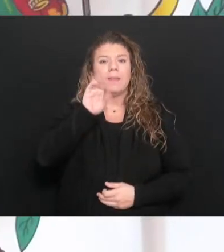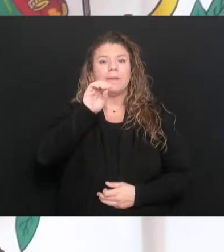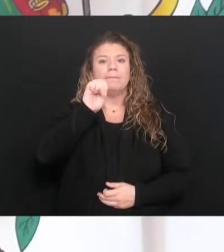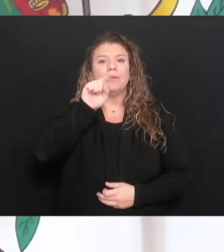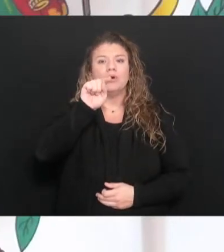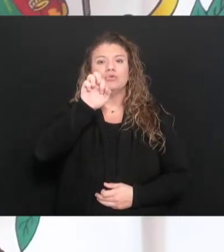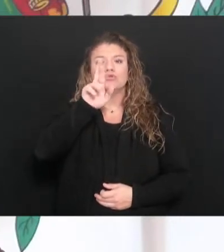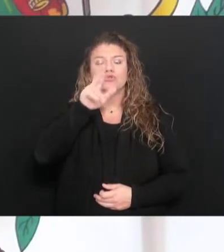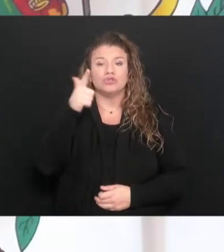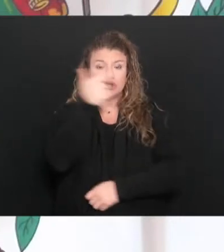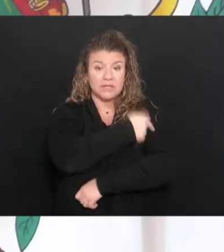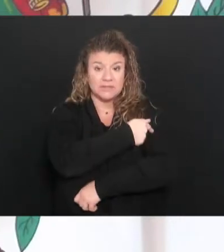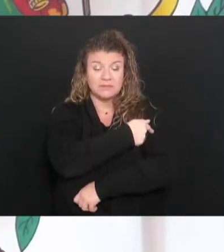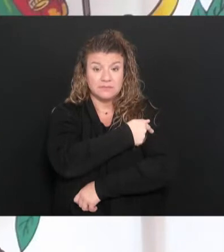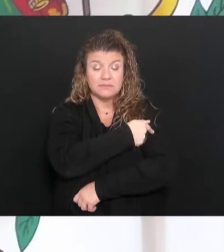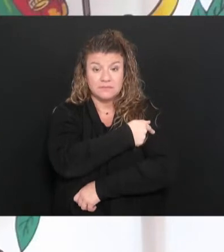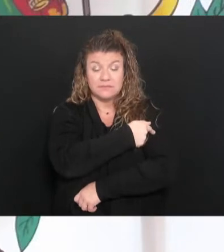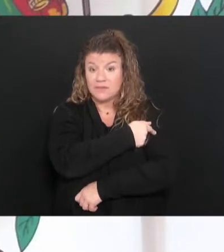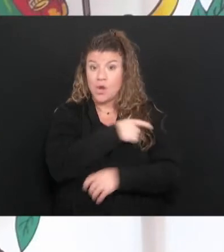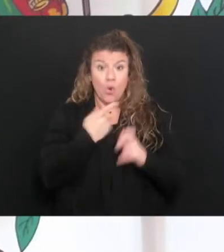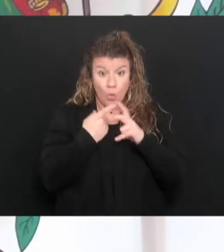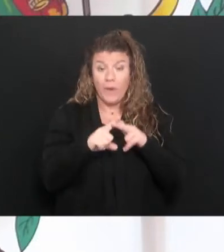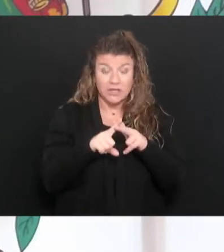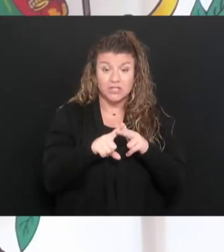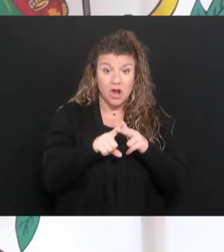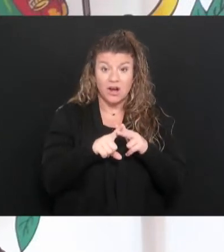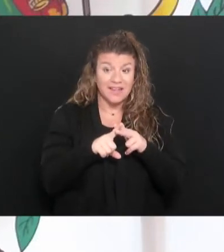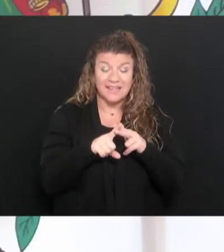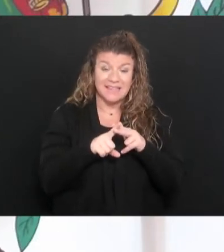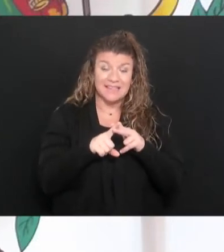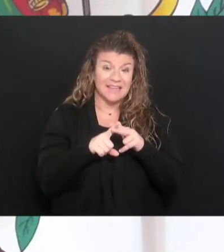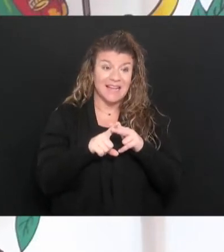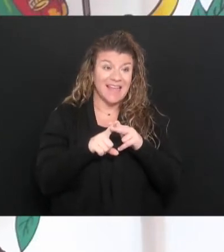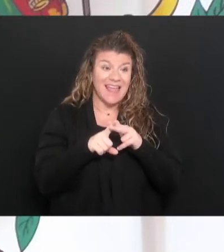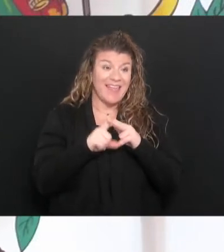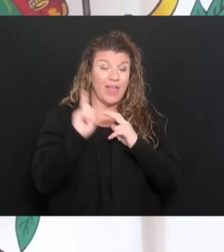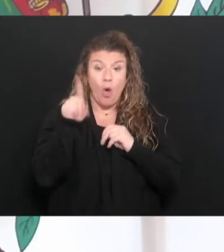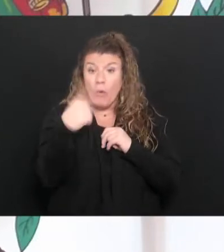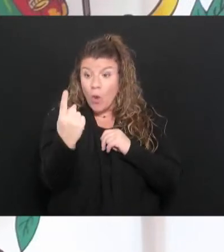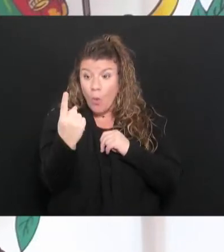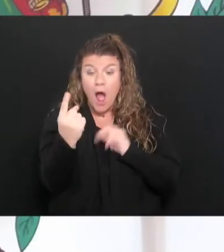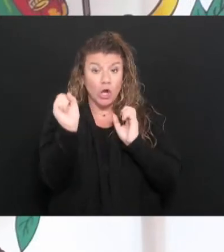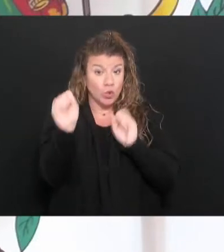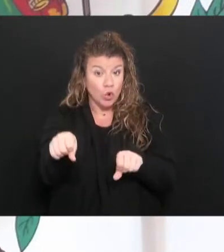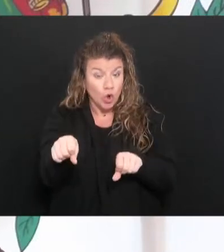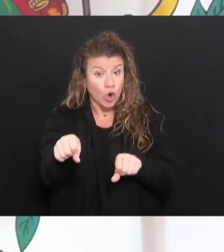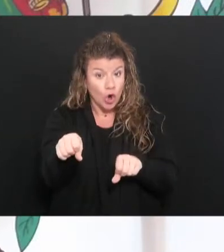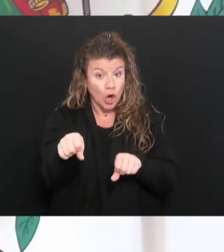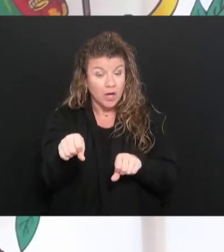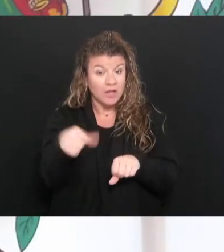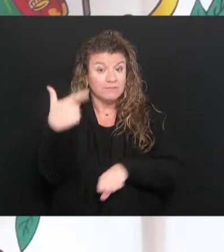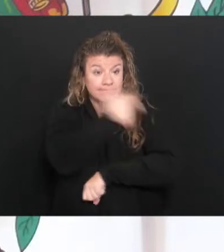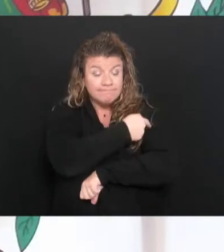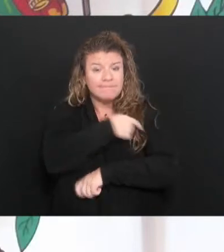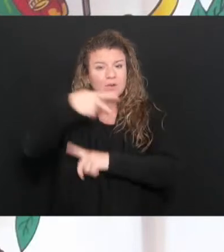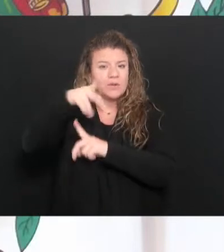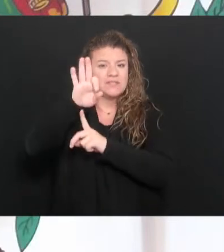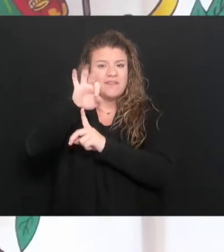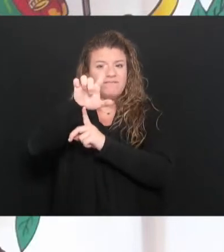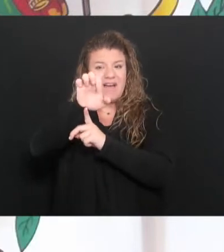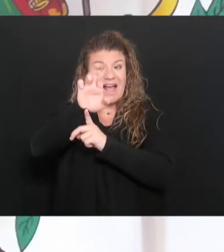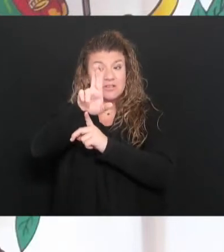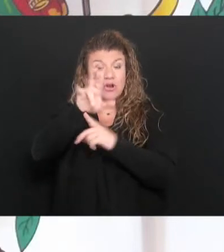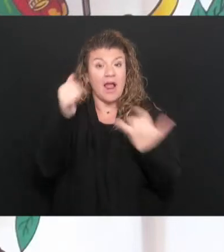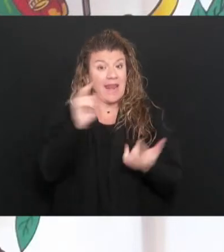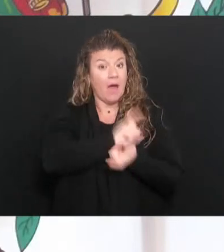shots. You know, we started out with the only booster shot that you could get was Pfizer, and that's